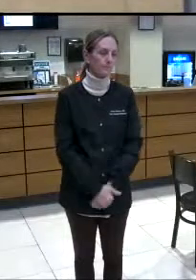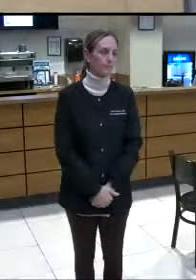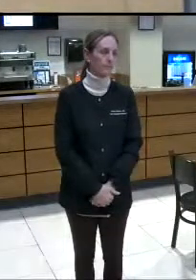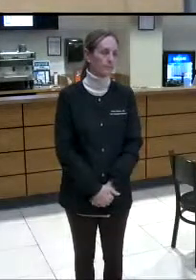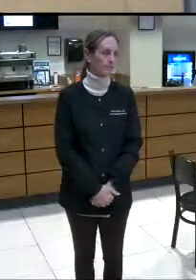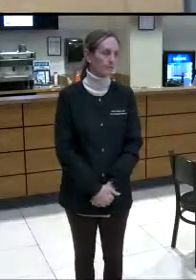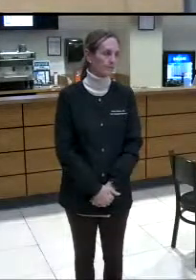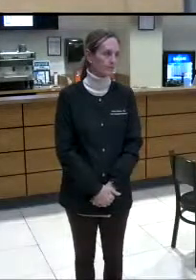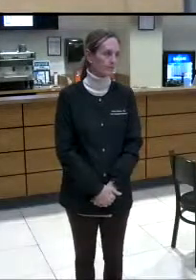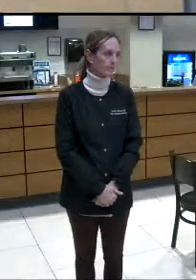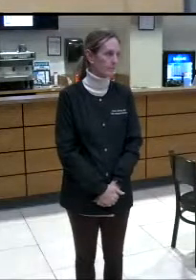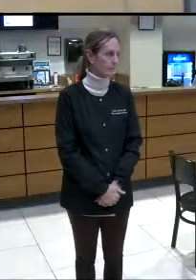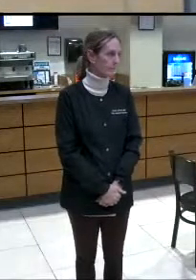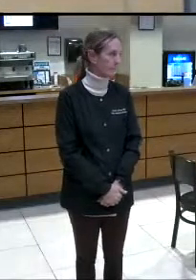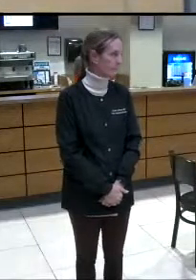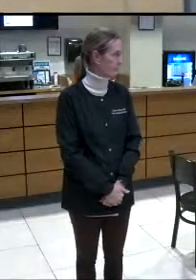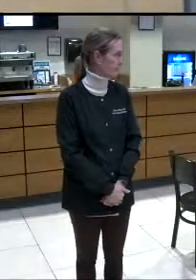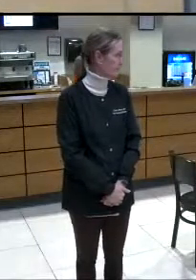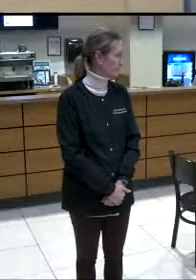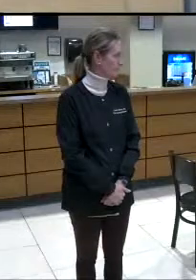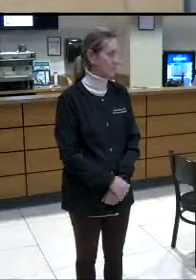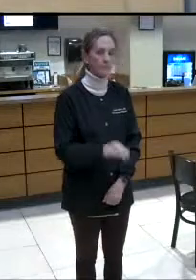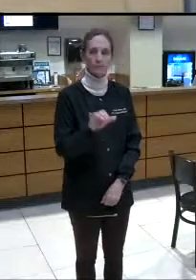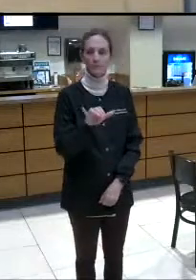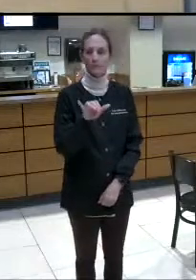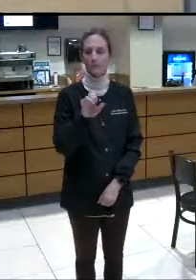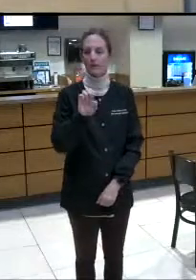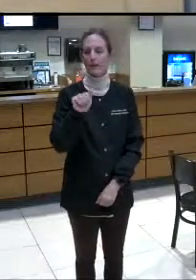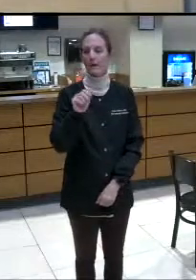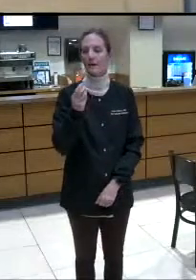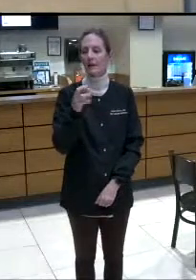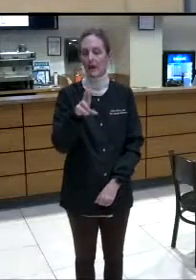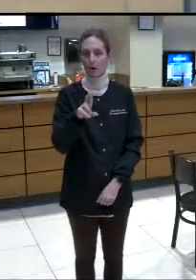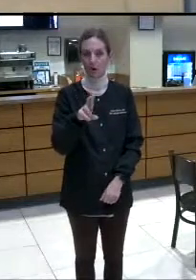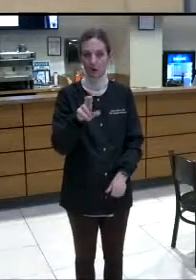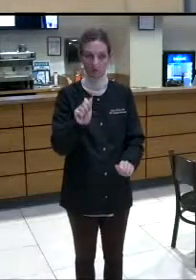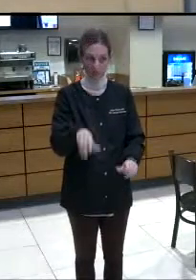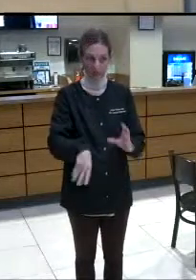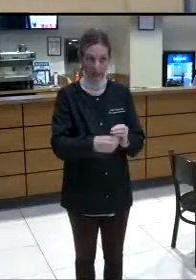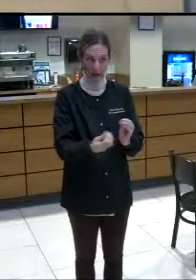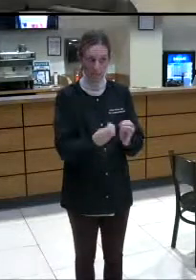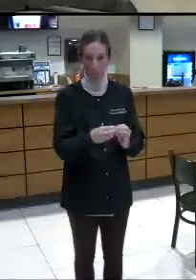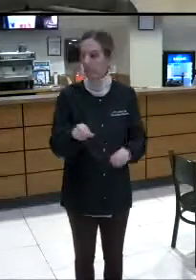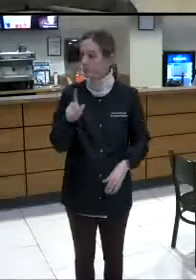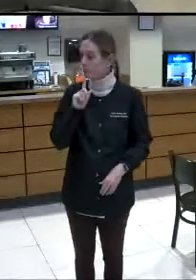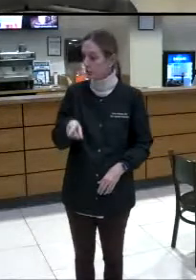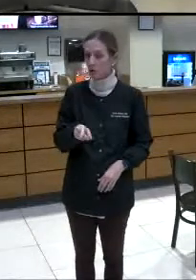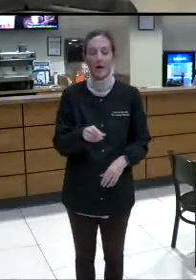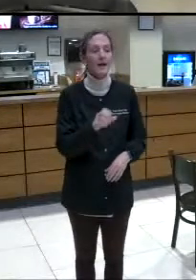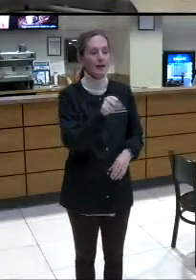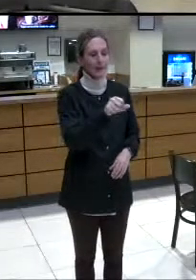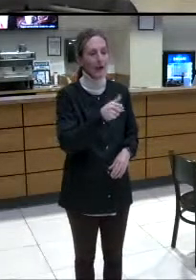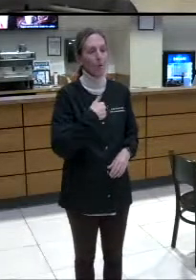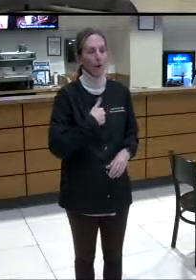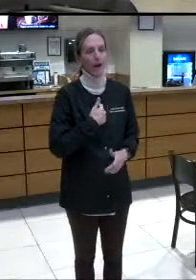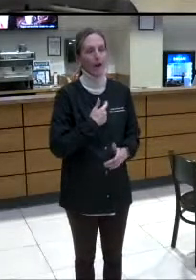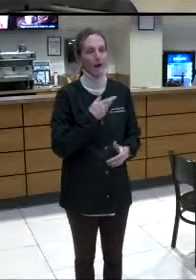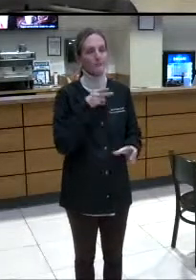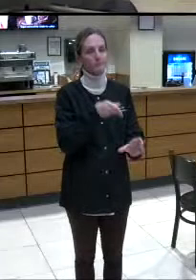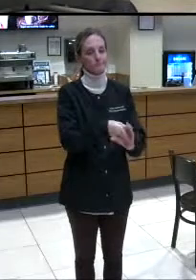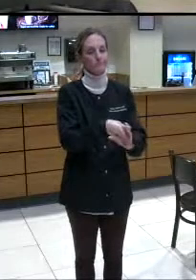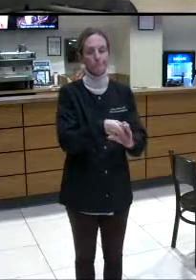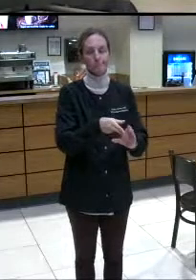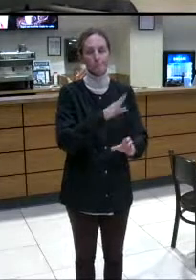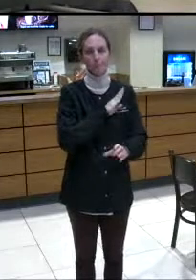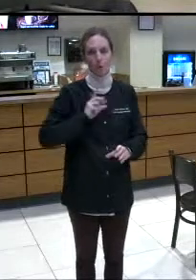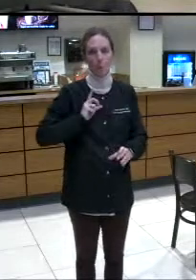Can I add one more thing? Sure. Dr. When I Yeager. first joined the board, there were issues about this, and we did spend a great deal of